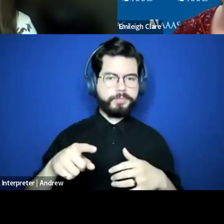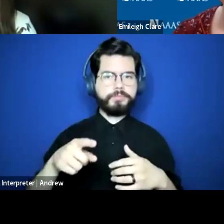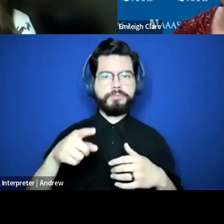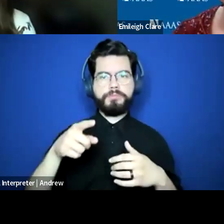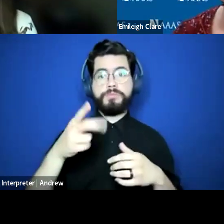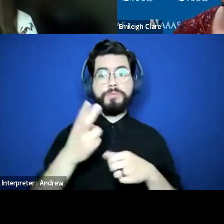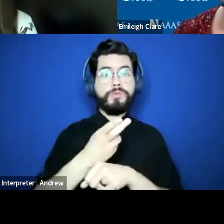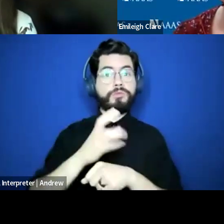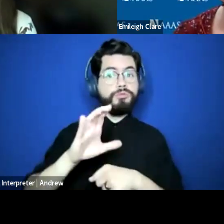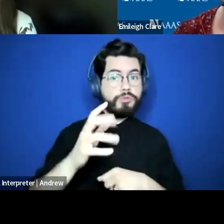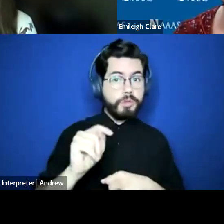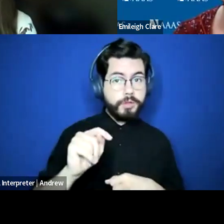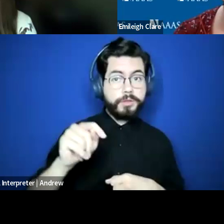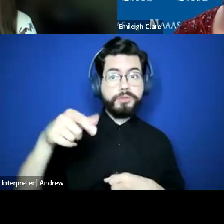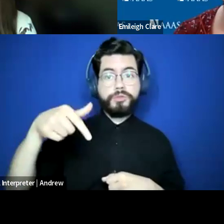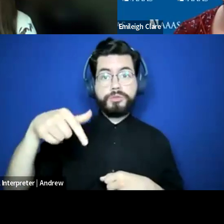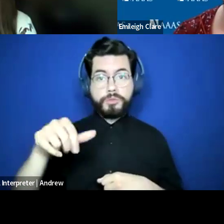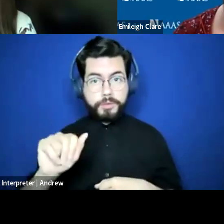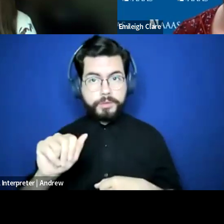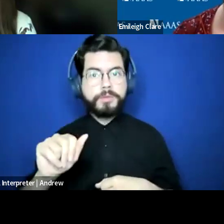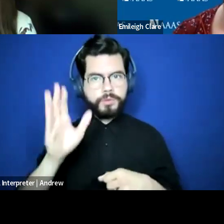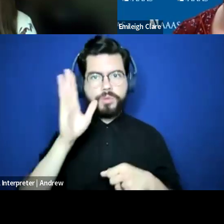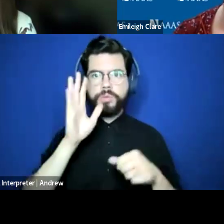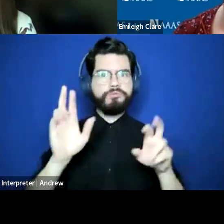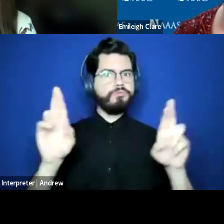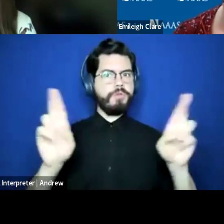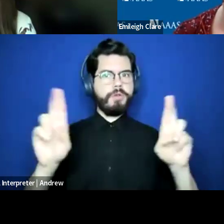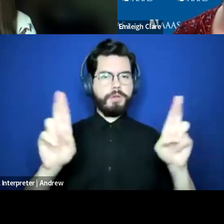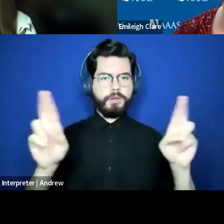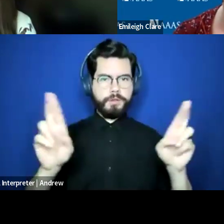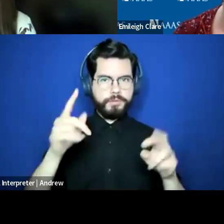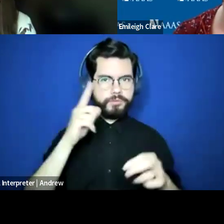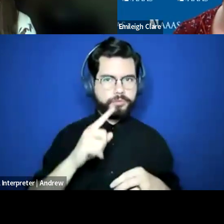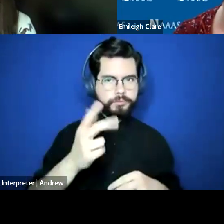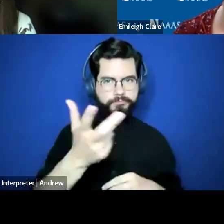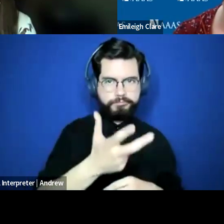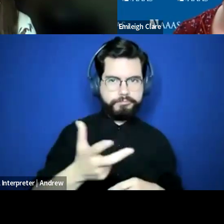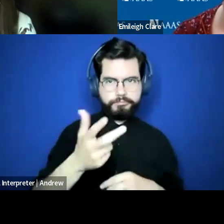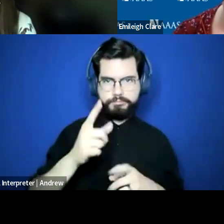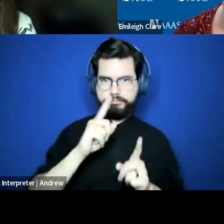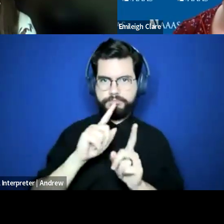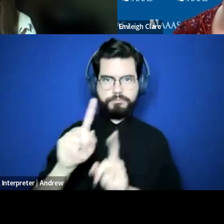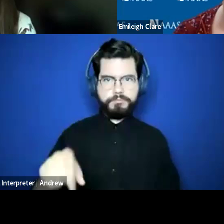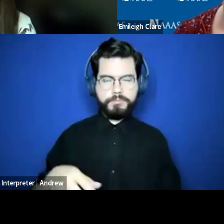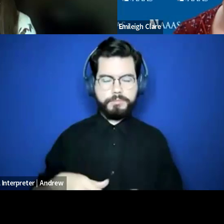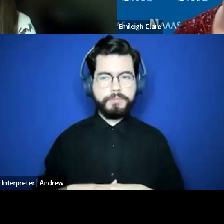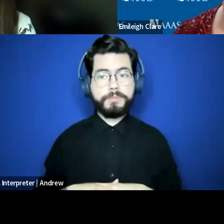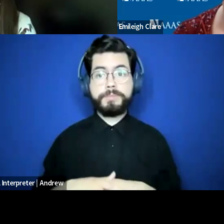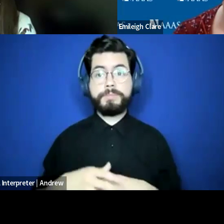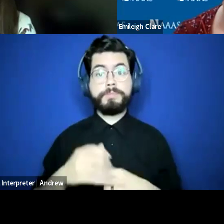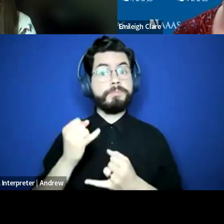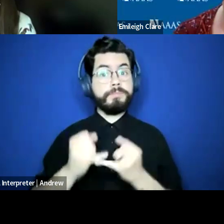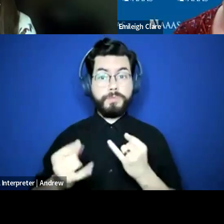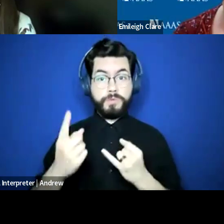and myself, we will try to make sure we have all of those ready for our panelists to answer. But wanted to touch on one more topic that I think a lot of